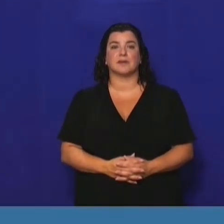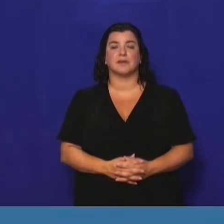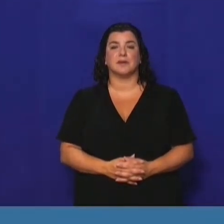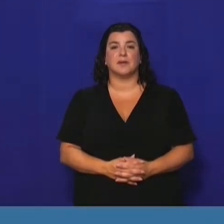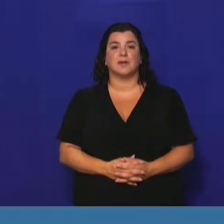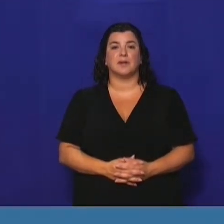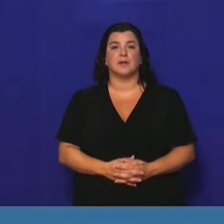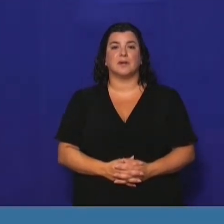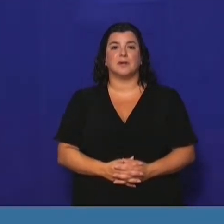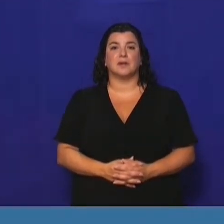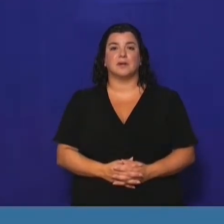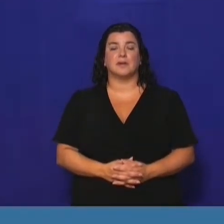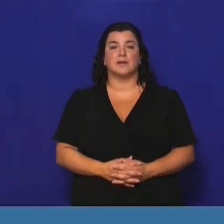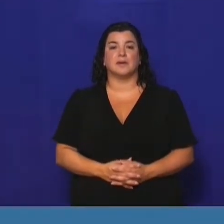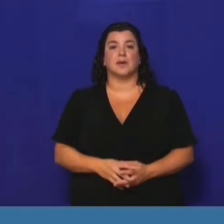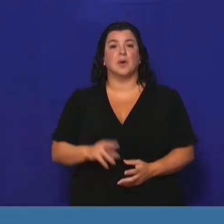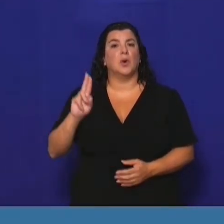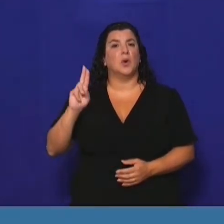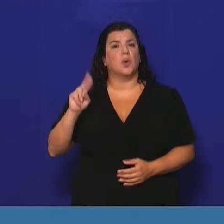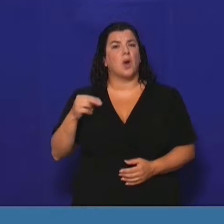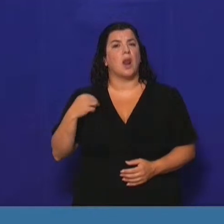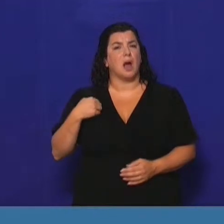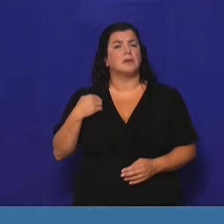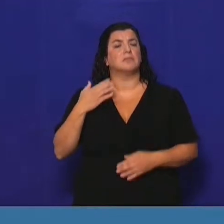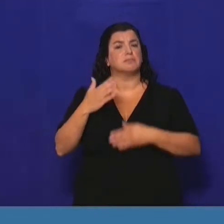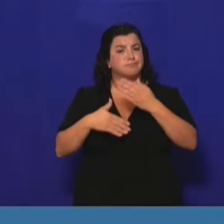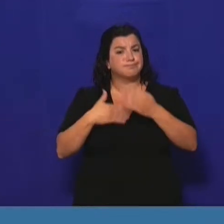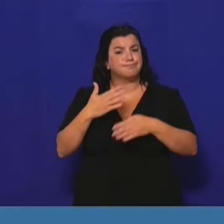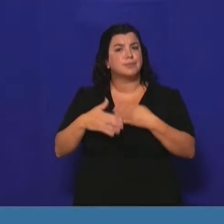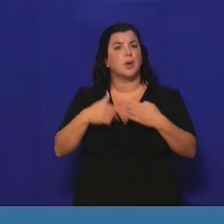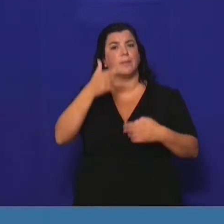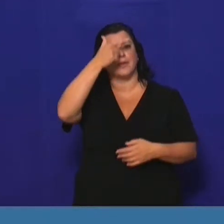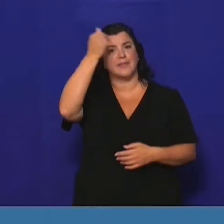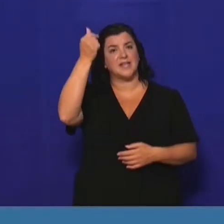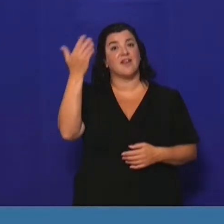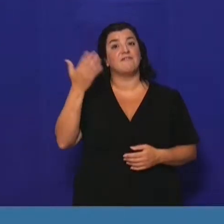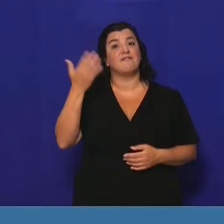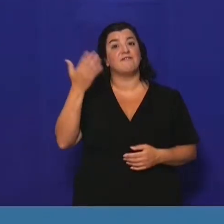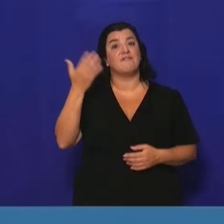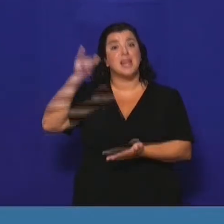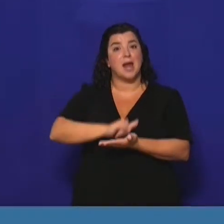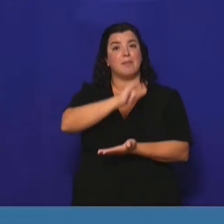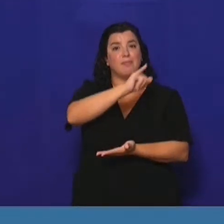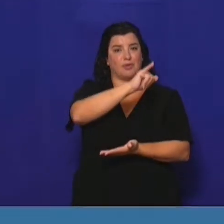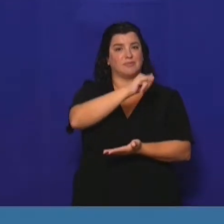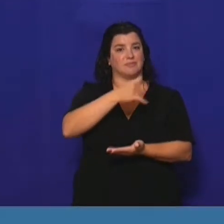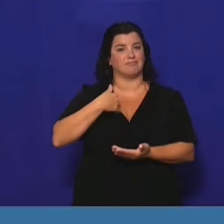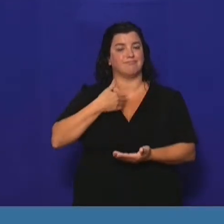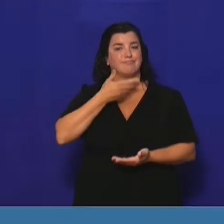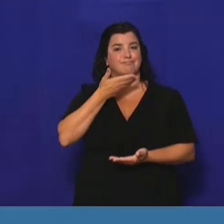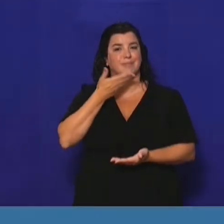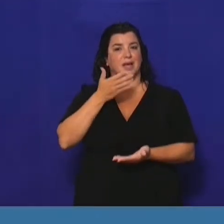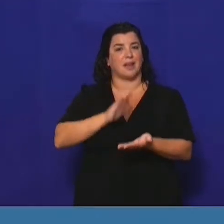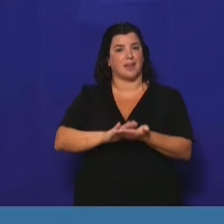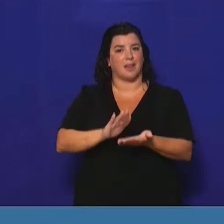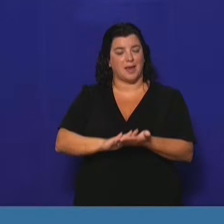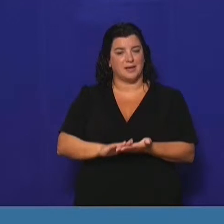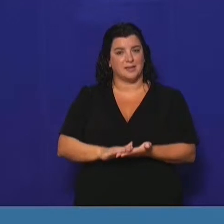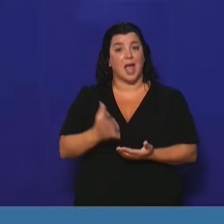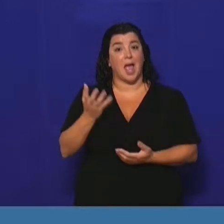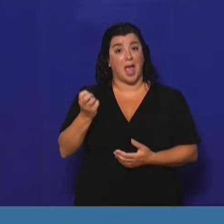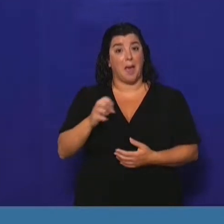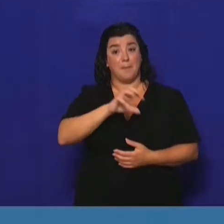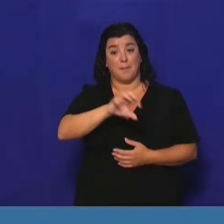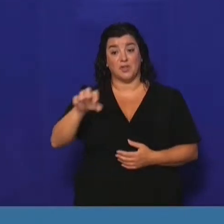Ukoll semmejt it-testijiet li qegħdin nagħmlu aħna fl-ajruport fejn hemmhekk għandna dawk il-pajjiżi li huma